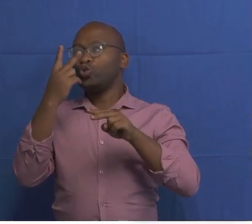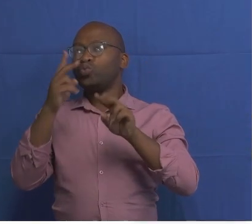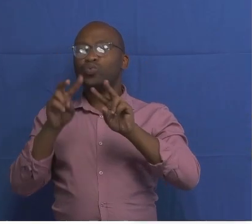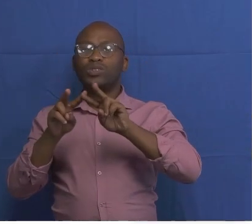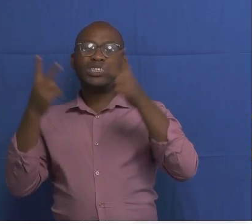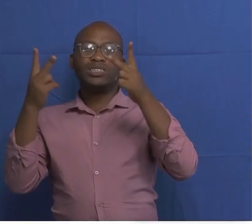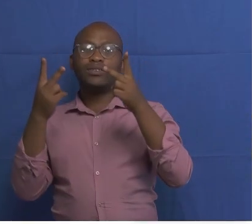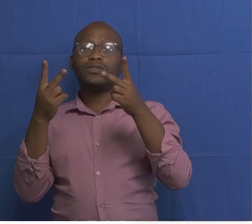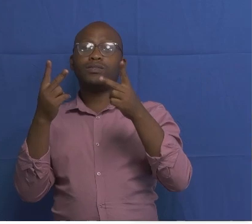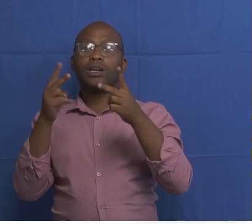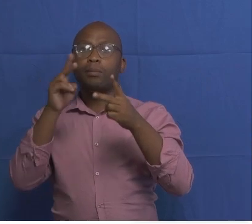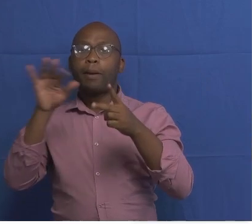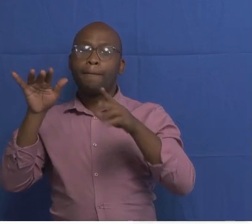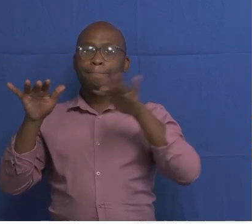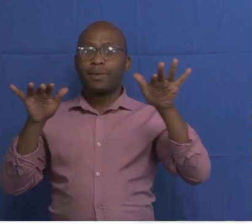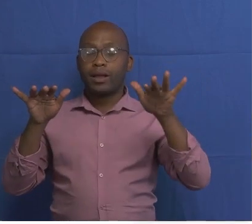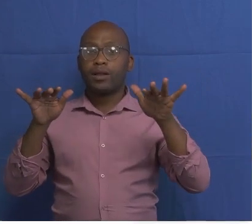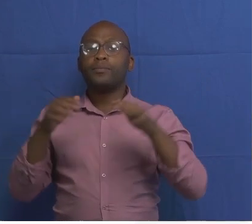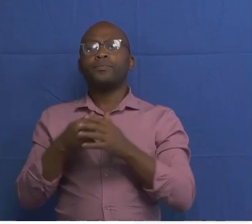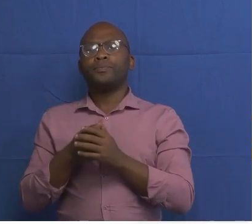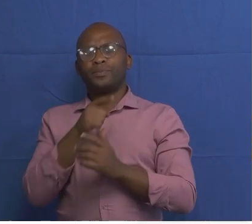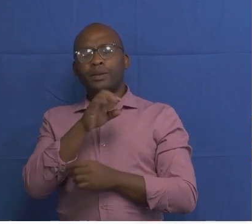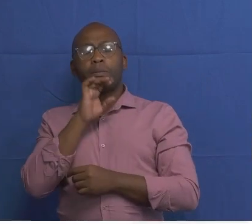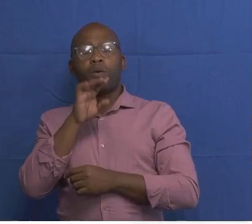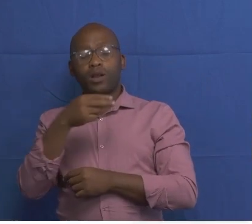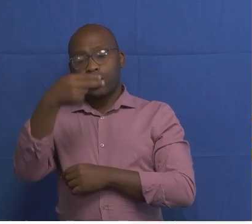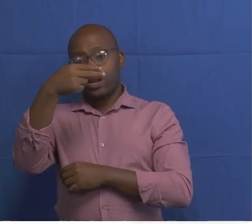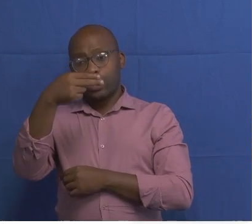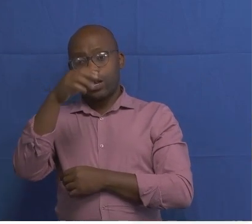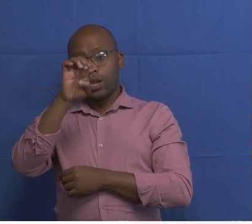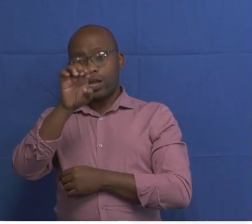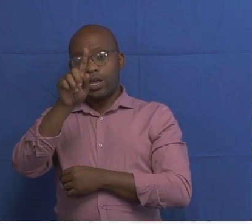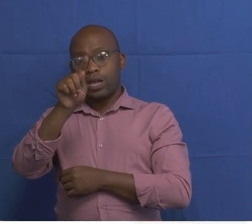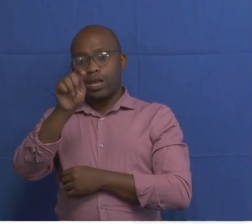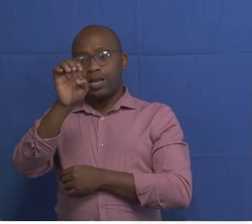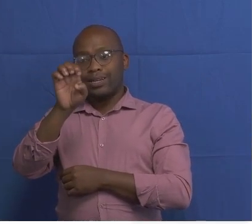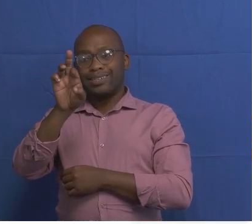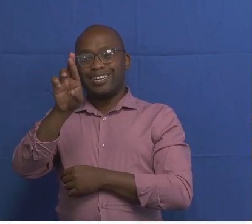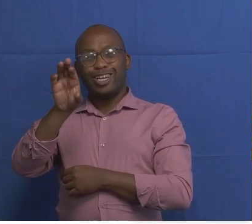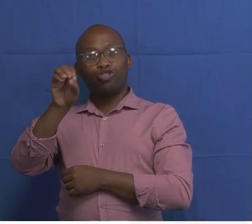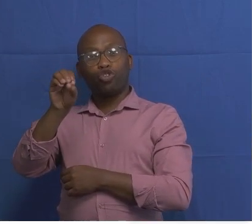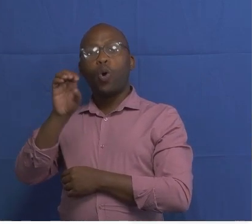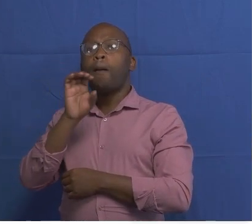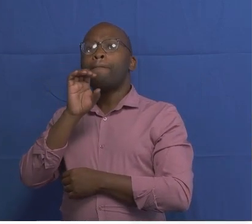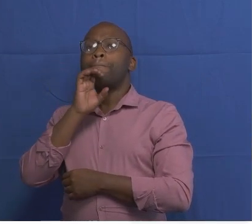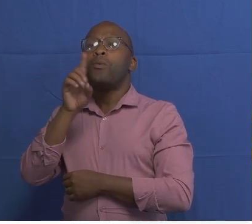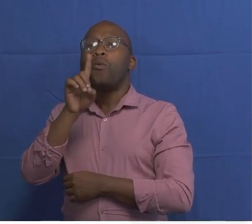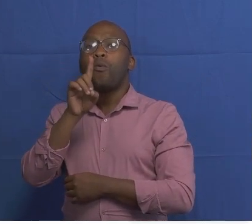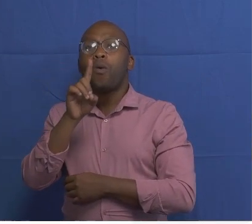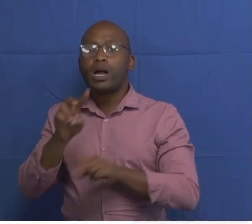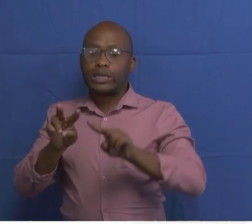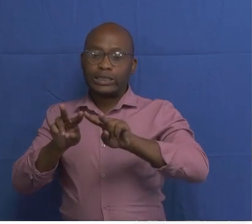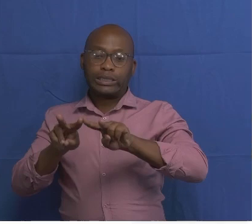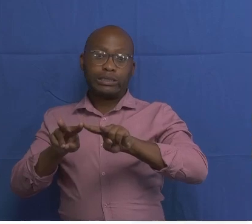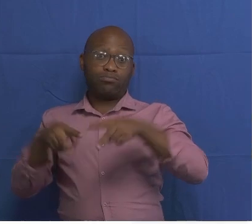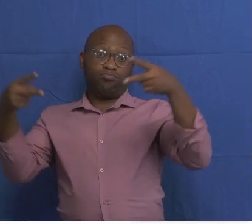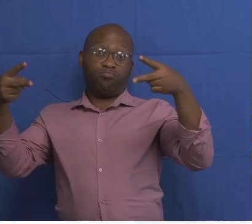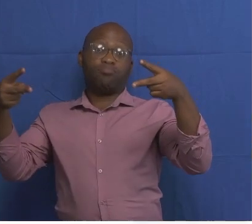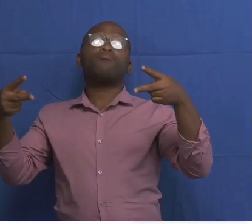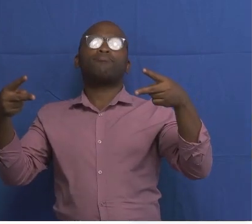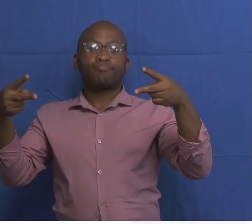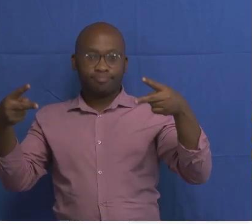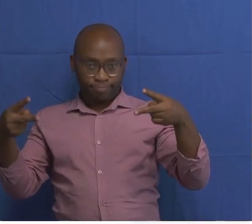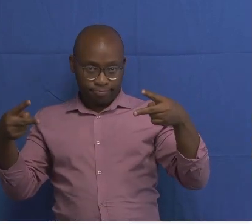heterozygous. Hetero in simple English means different. So even now, if we are saying now we have got a